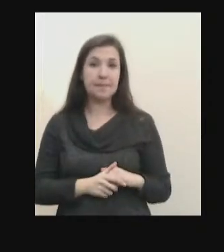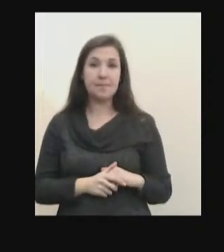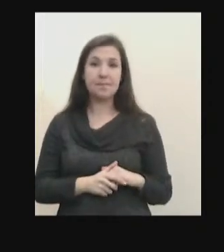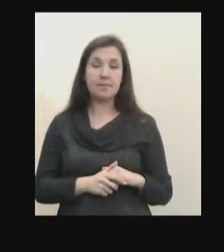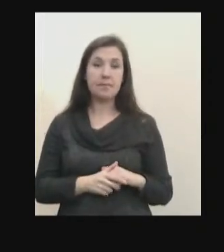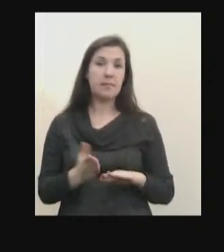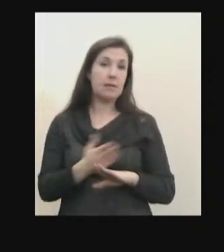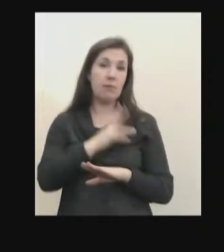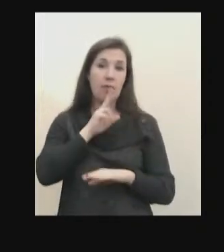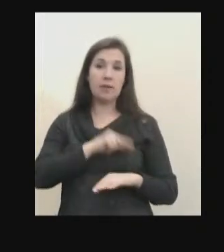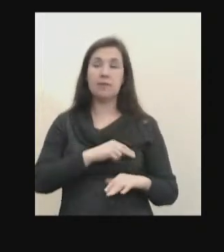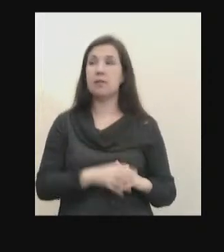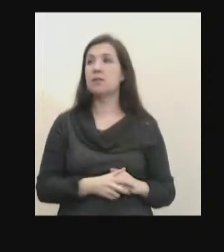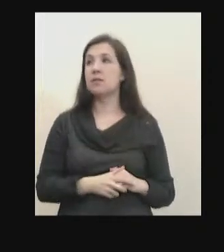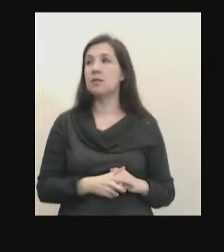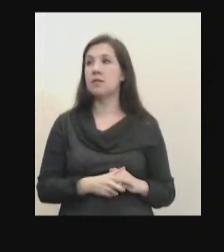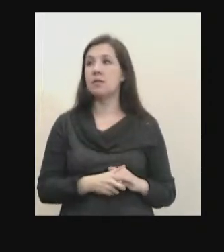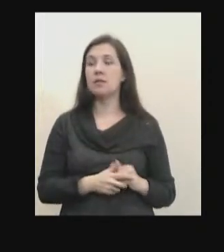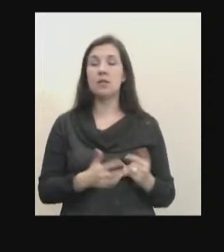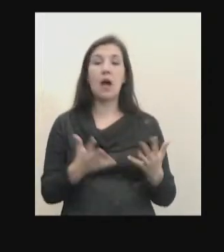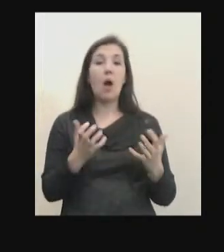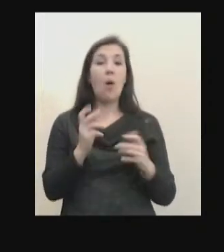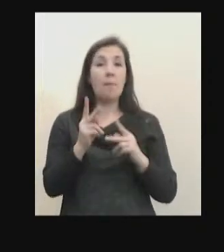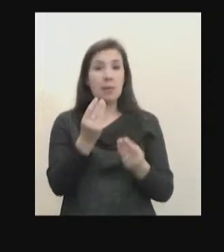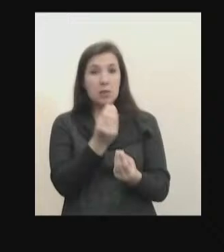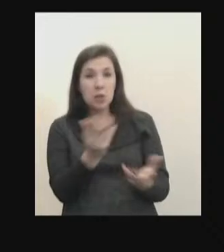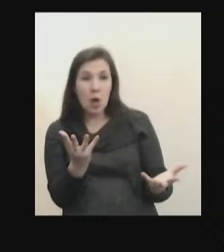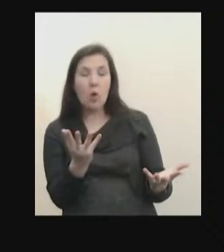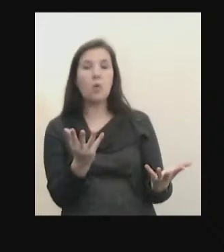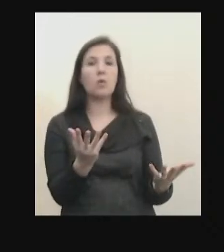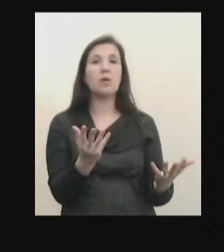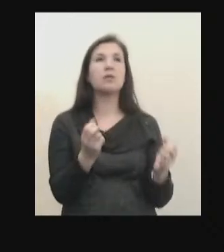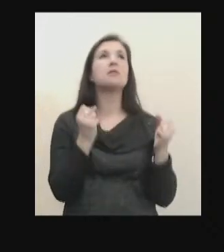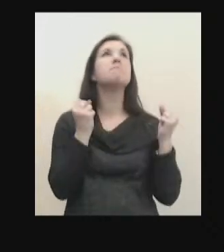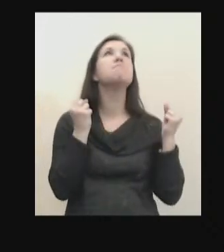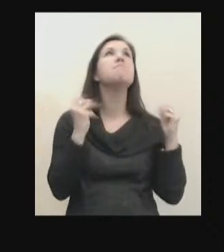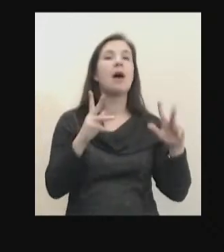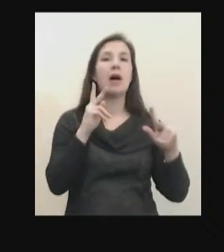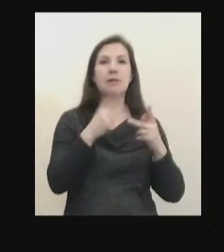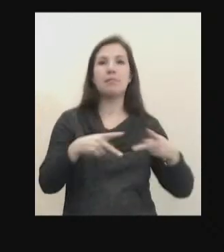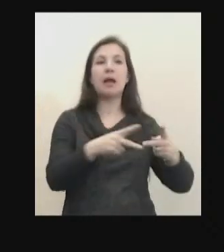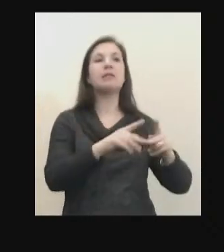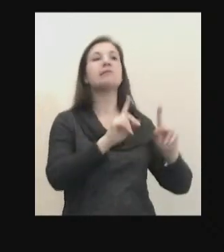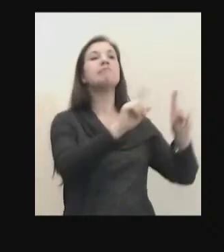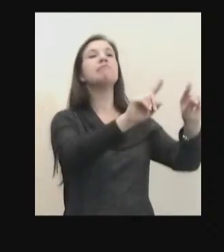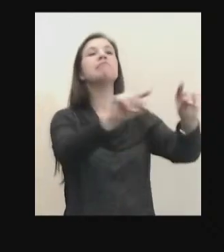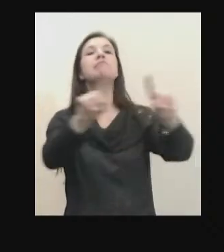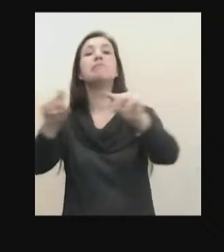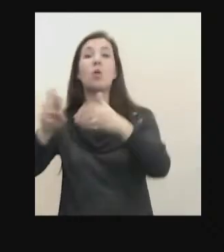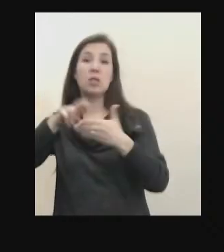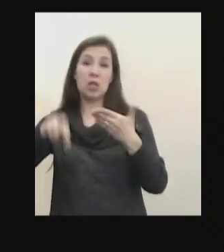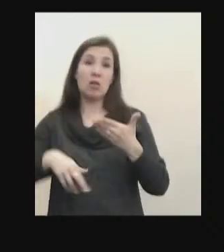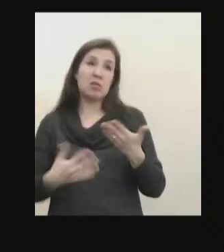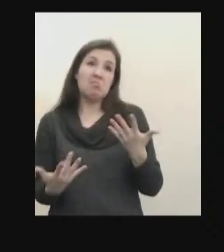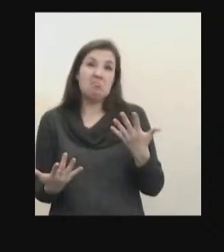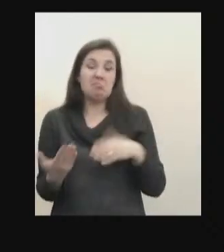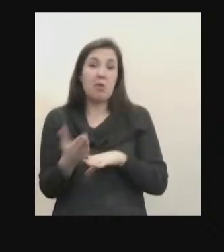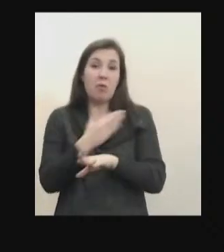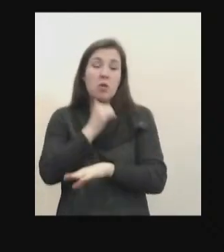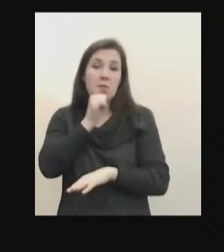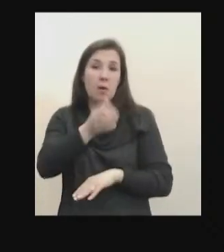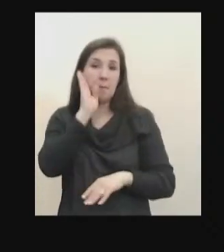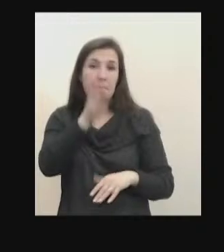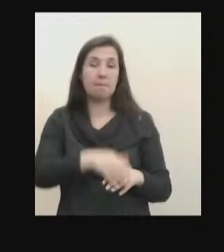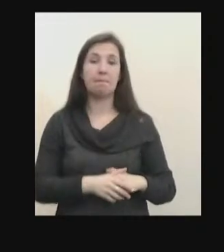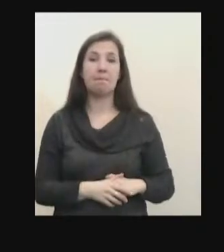Thanksgiving, and I want people to know that you can go. There's lots of places to get tested, and you'll get your results probably before tomorrow. If you